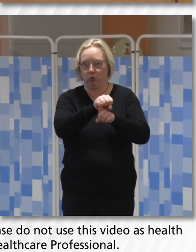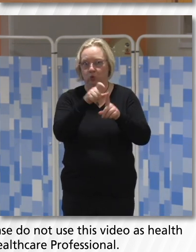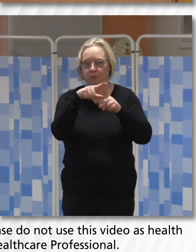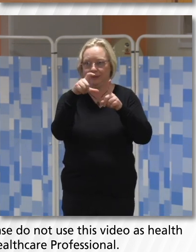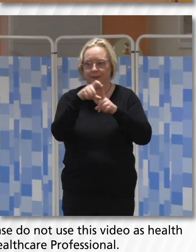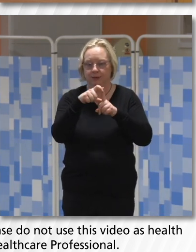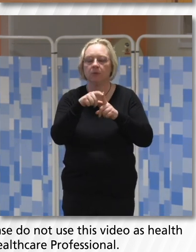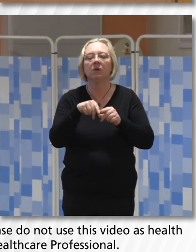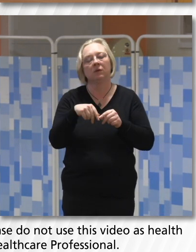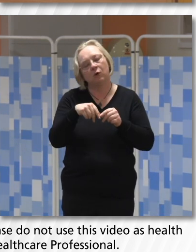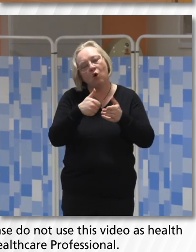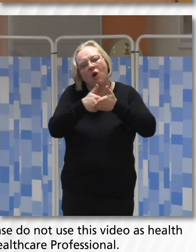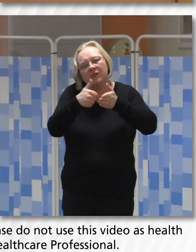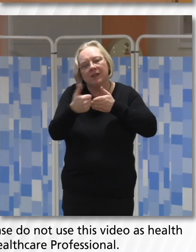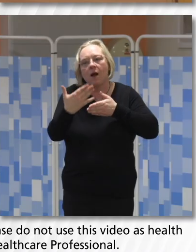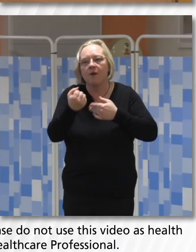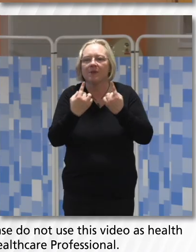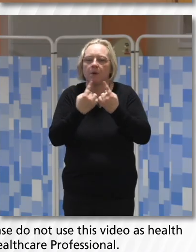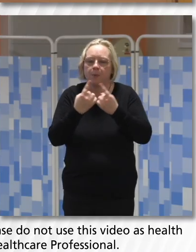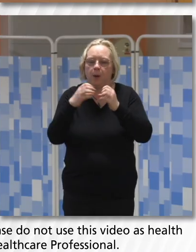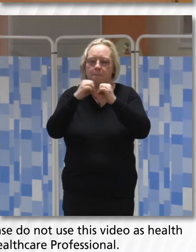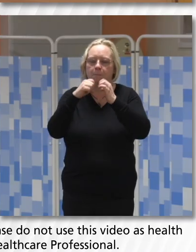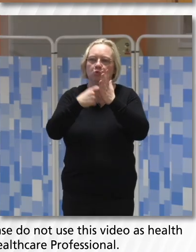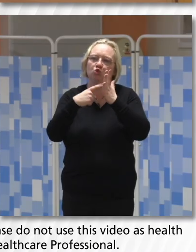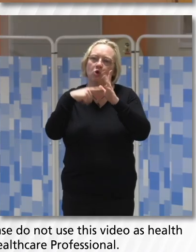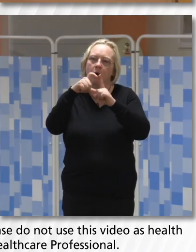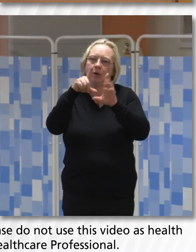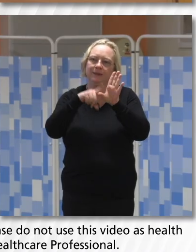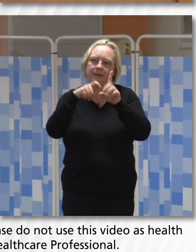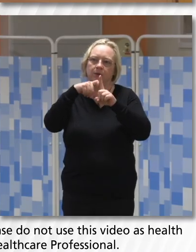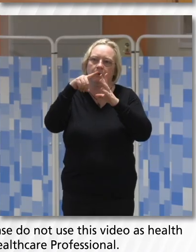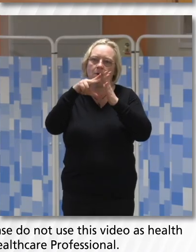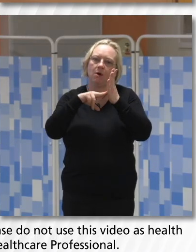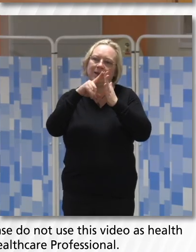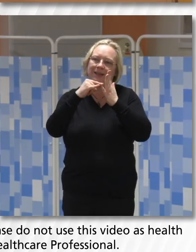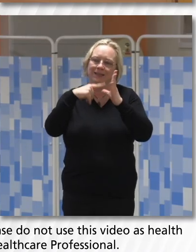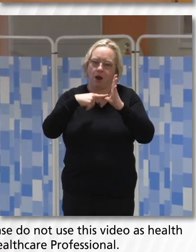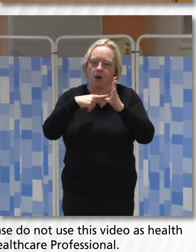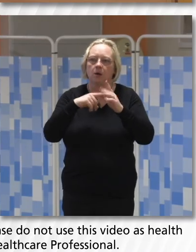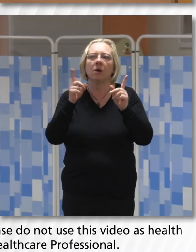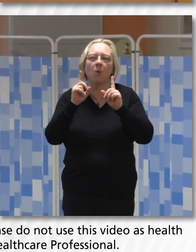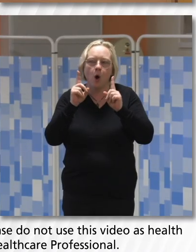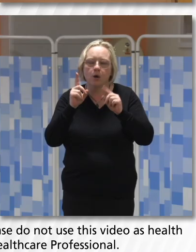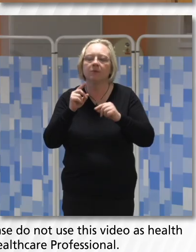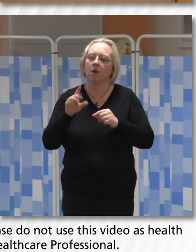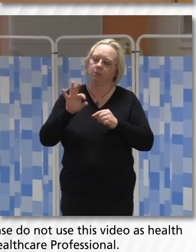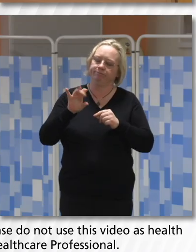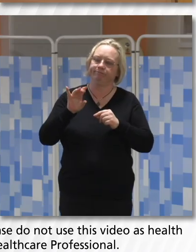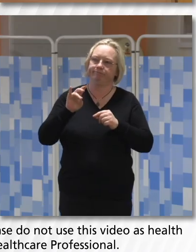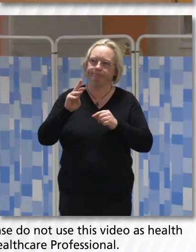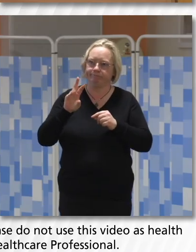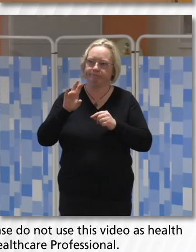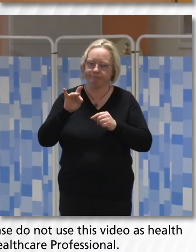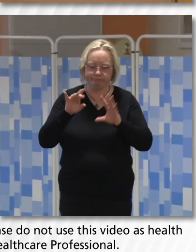called bradykinesia, which means they've got slow movement. And they're often asked to do finger taps to see if one side will go smaller